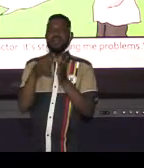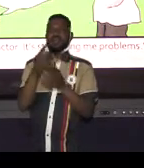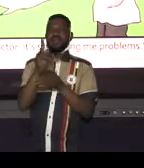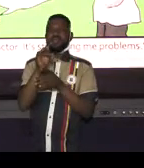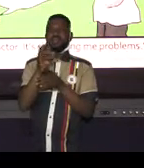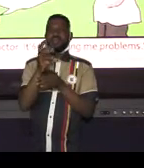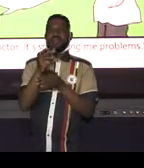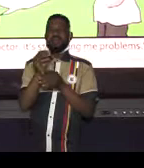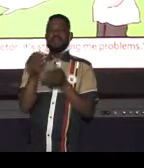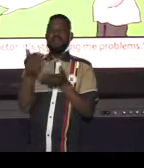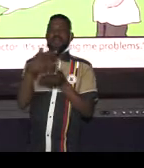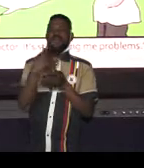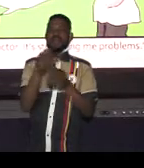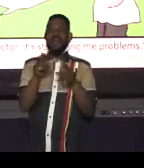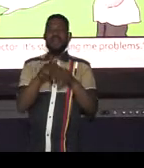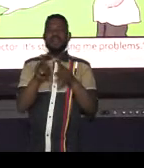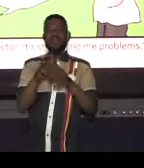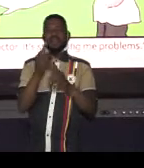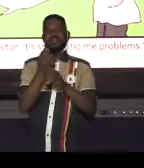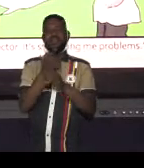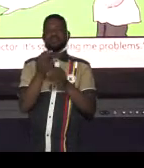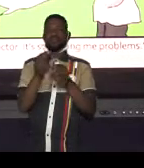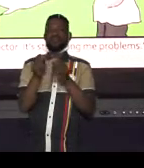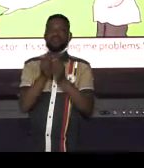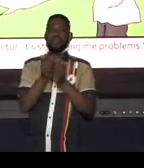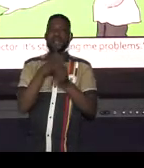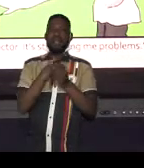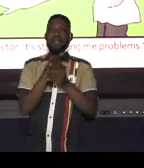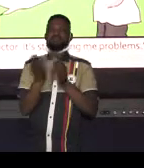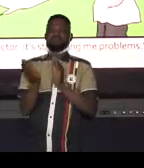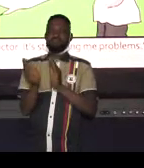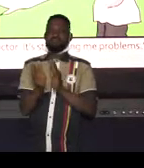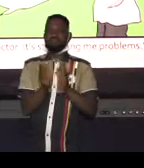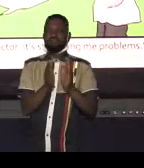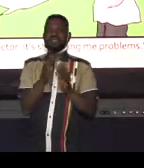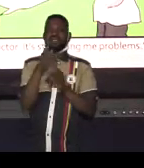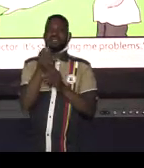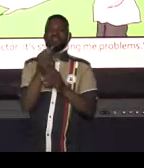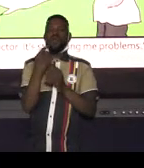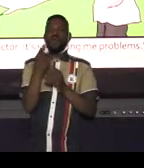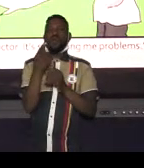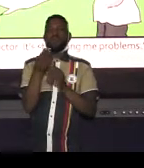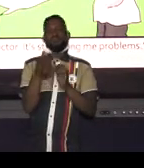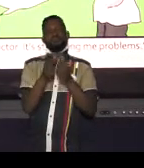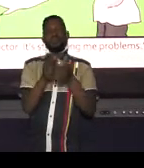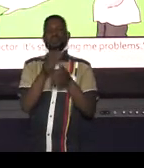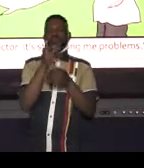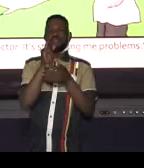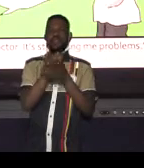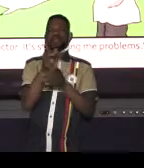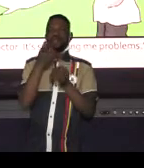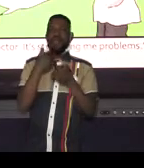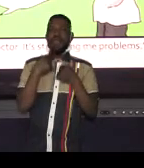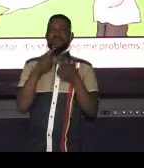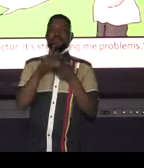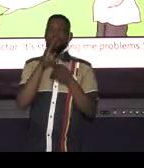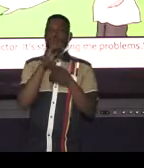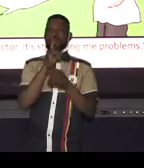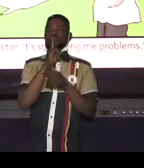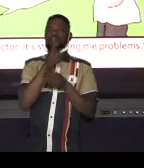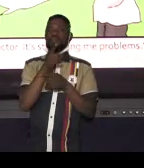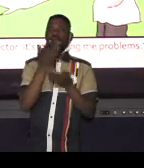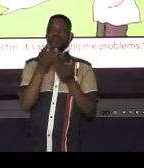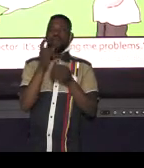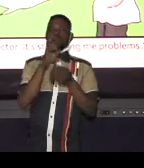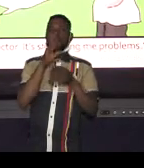the terms, collect like terms together, and rearrange. But the only snag here is that you have to be sure whether you're